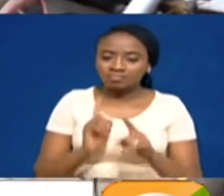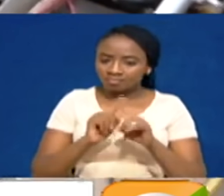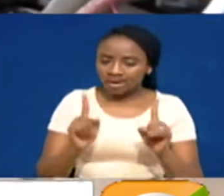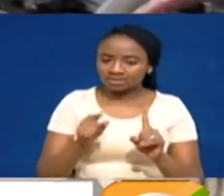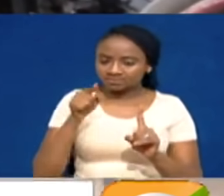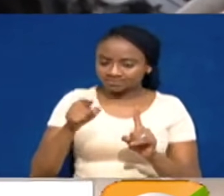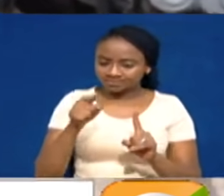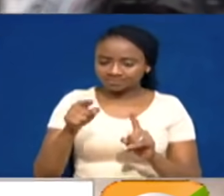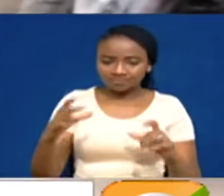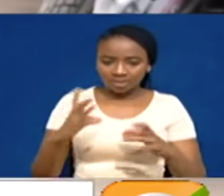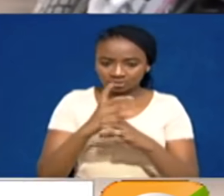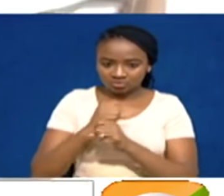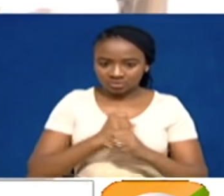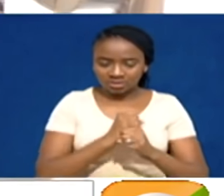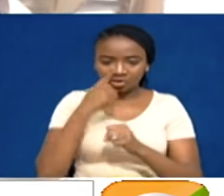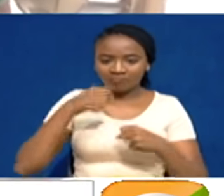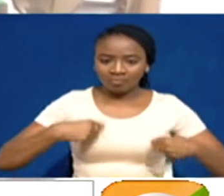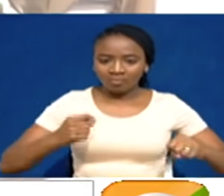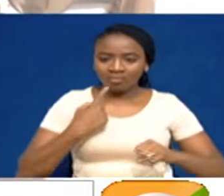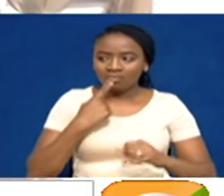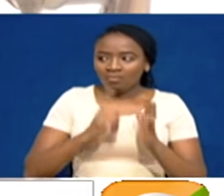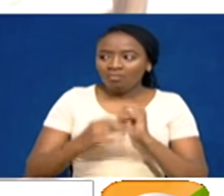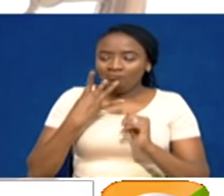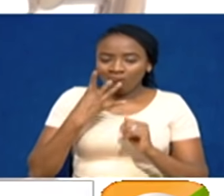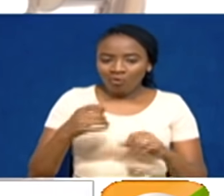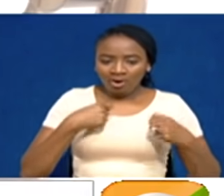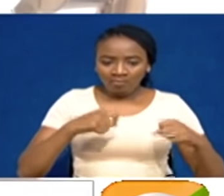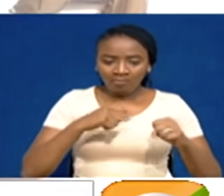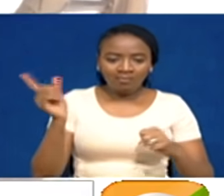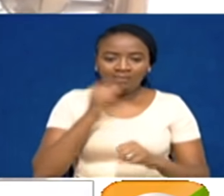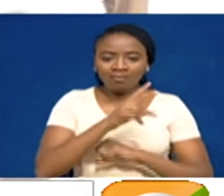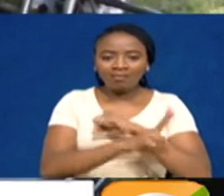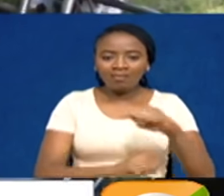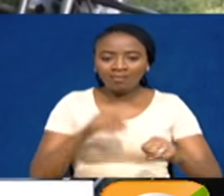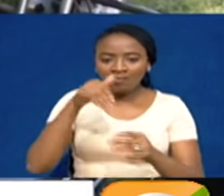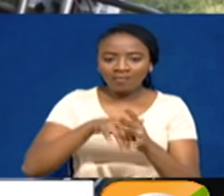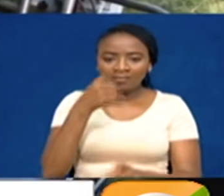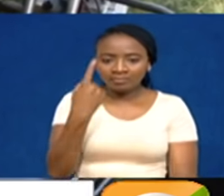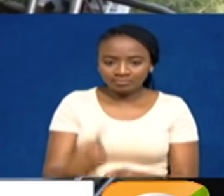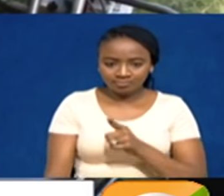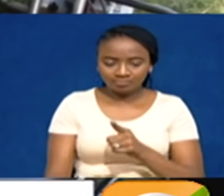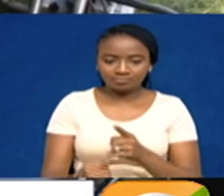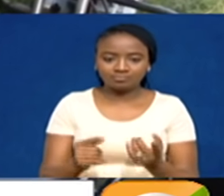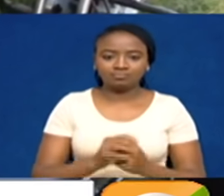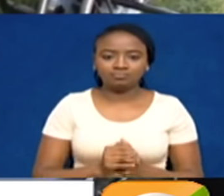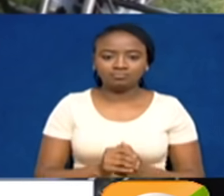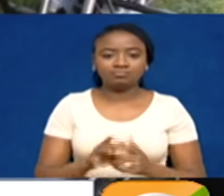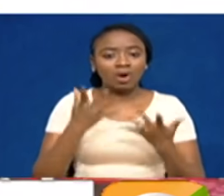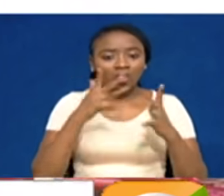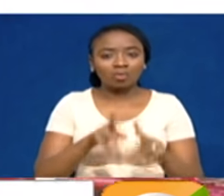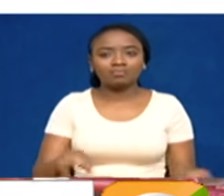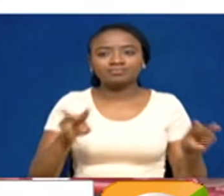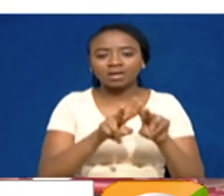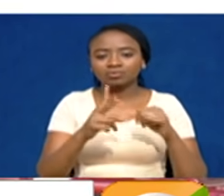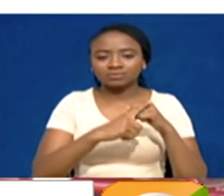Umbrella Boda Association, about 400 motorbikes have been stolen in the last 1 year, amounting to a loss worth